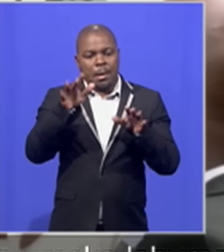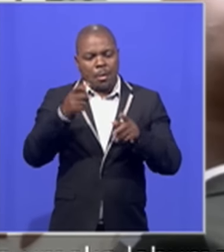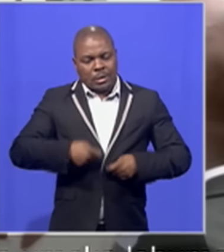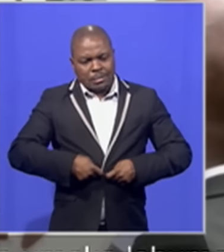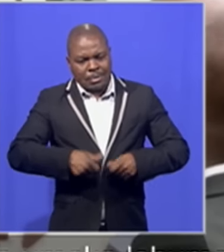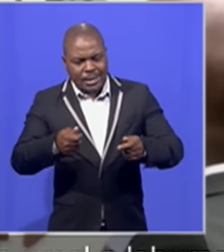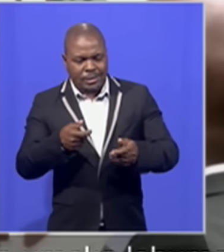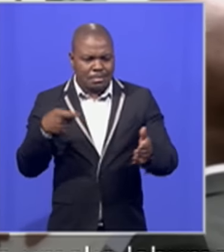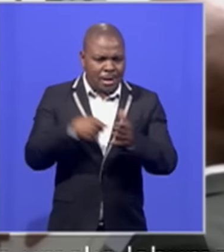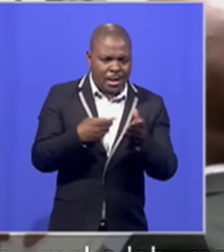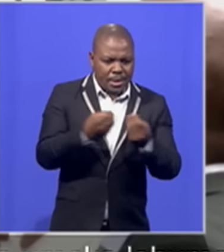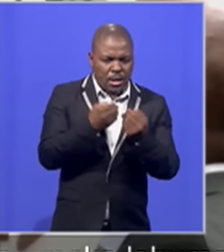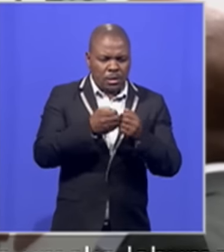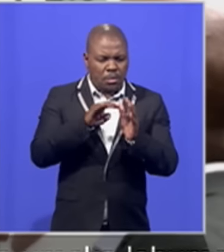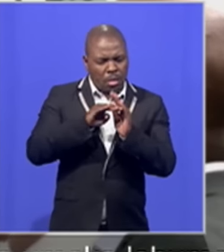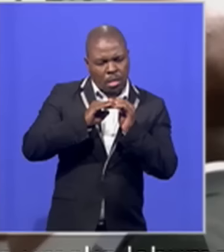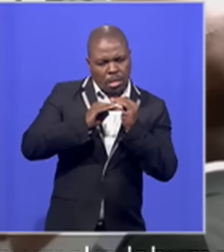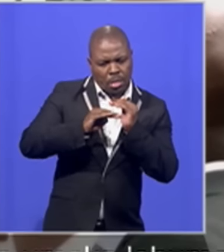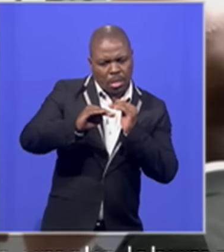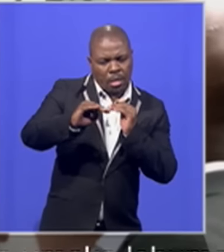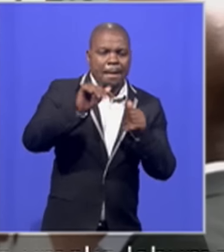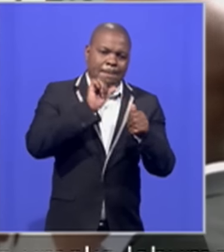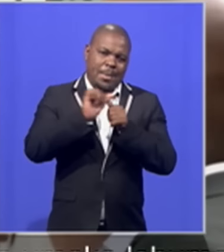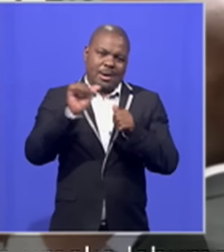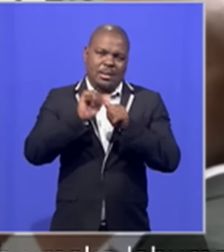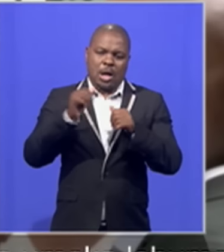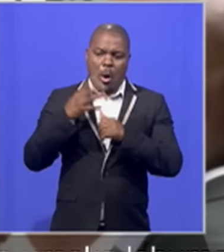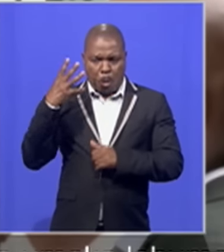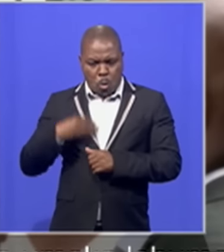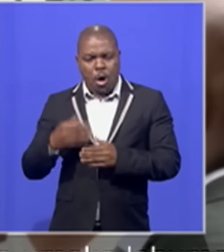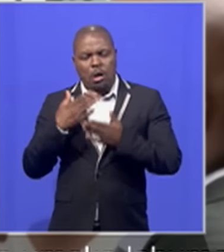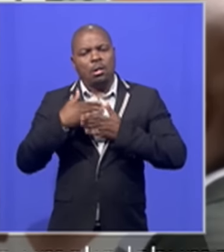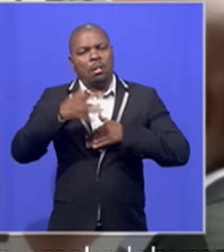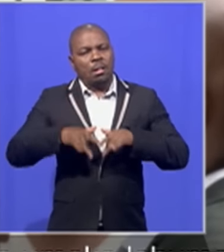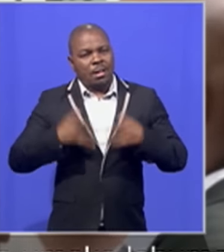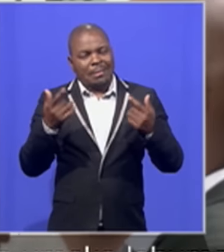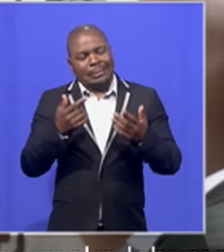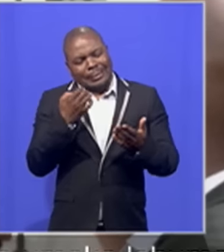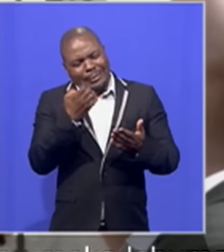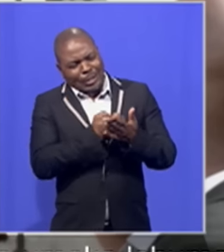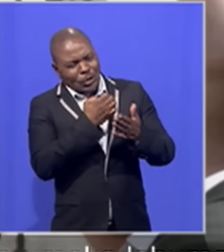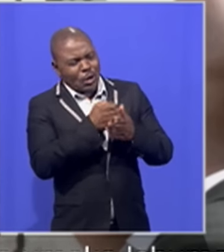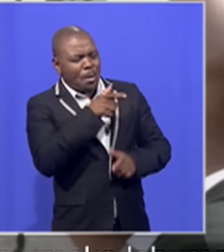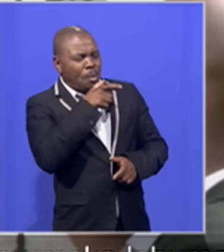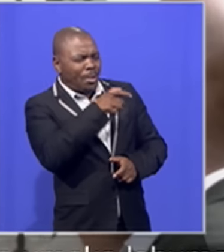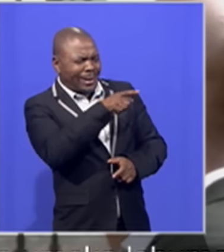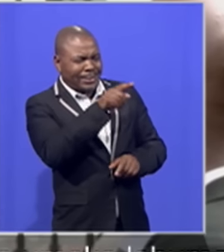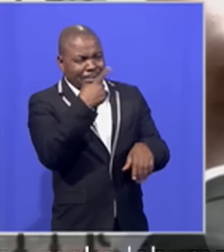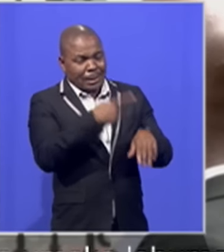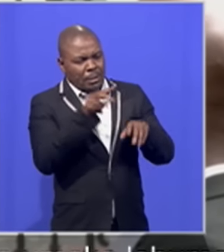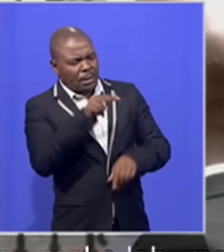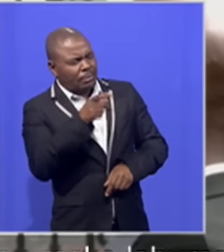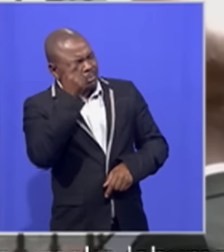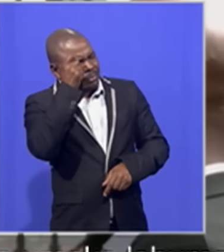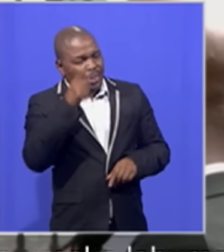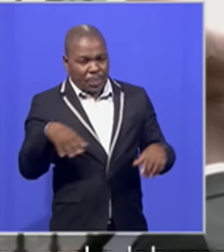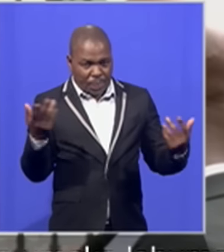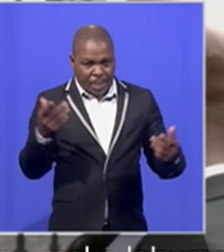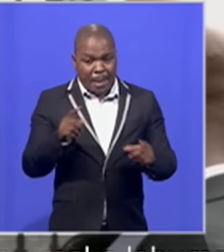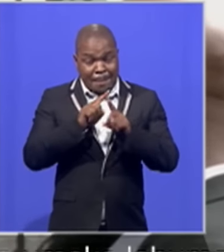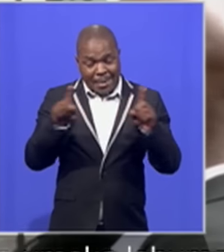which then helps with the poor to deal with those. So yes, the economic jargon is sometimes frustrating, but the substance of what the work is